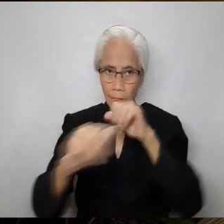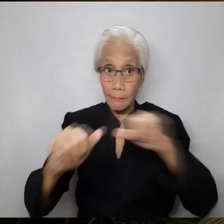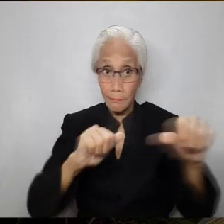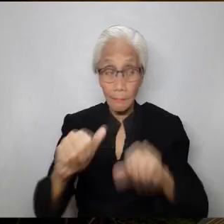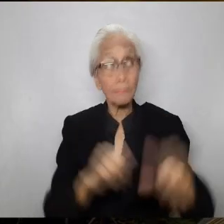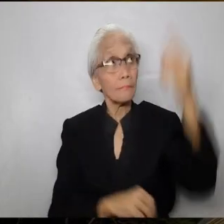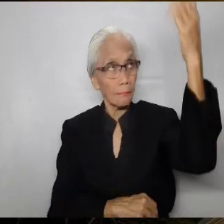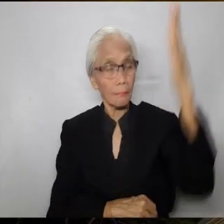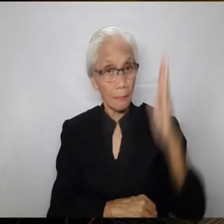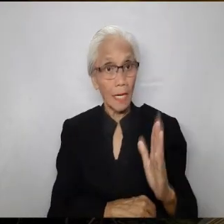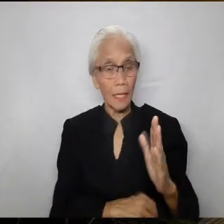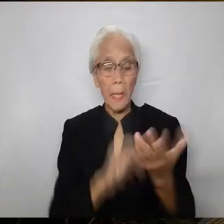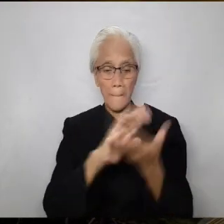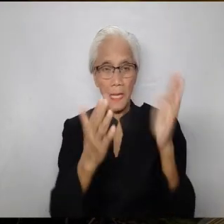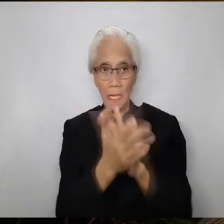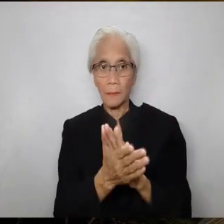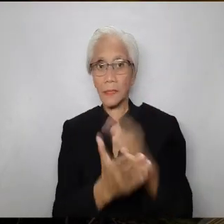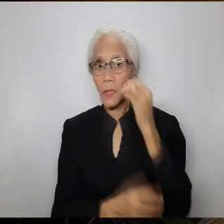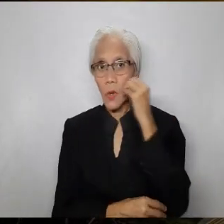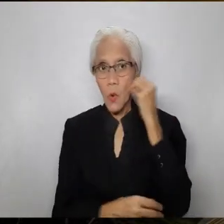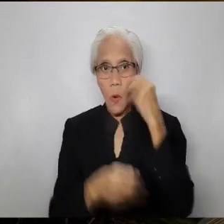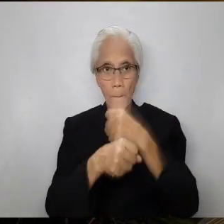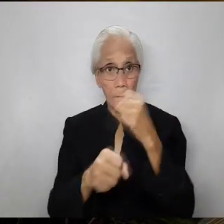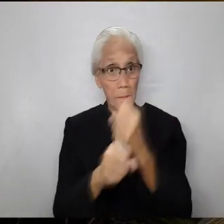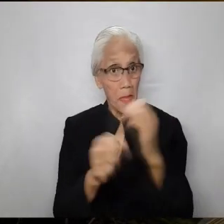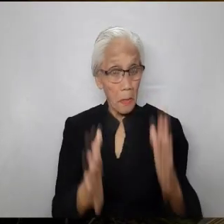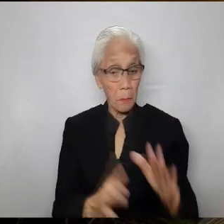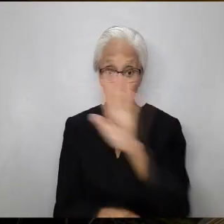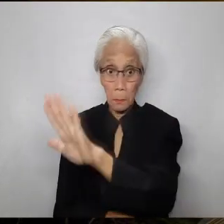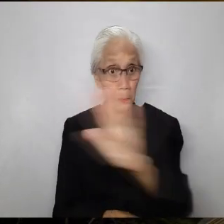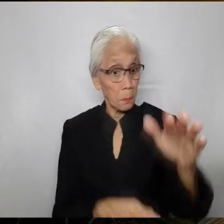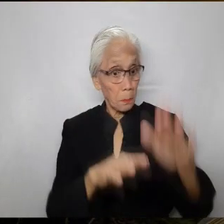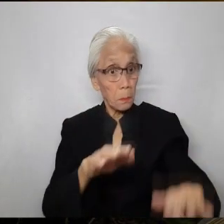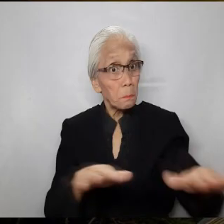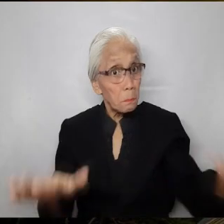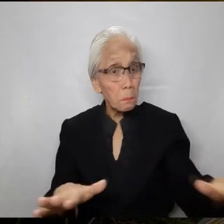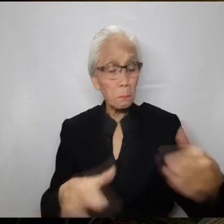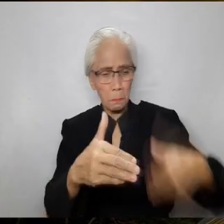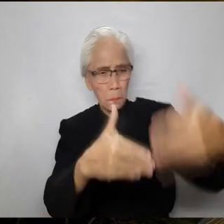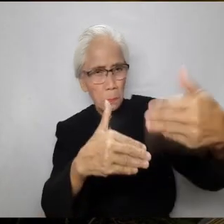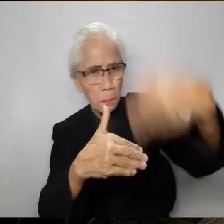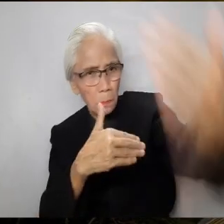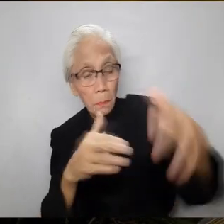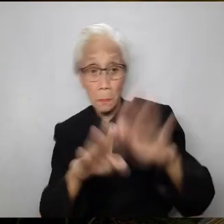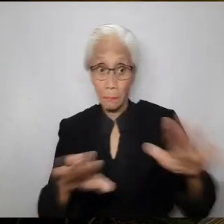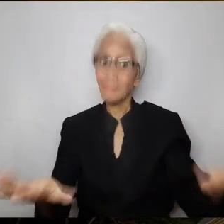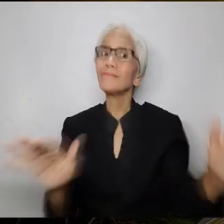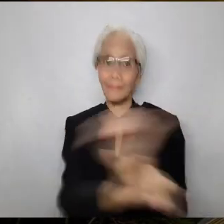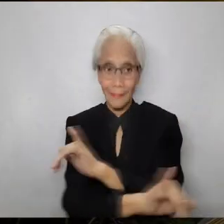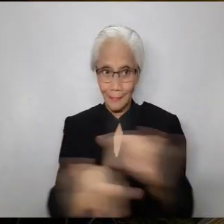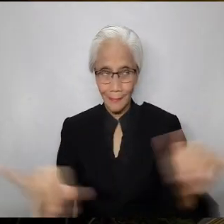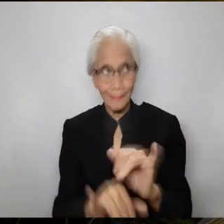and active, God becomes our home maker. Your children and your children's